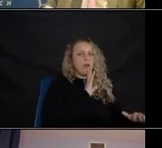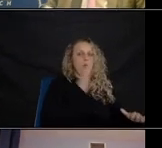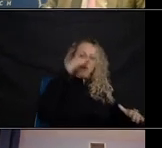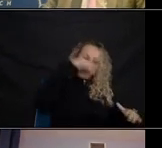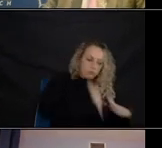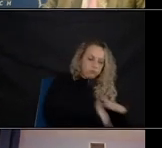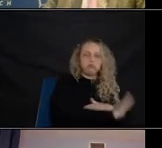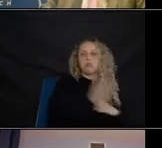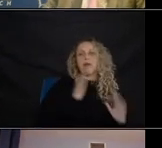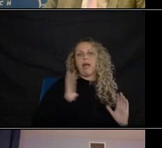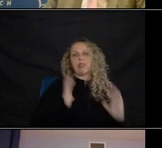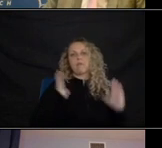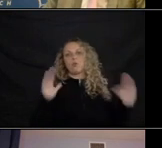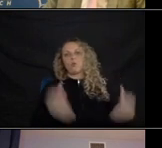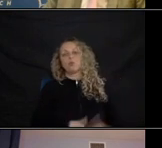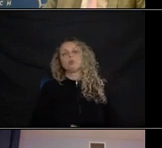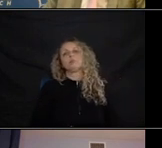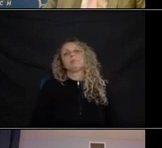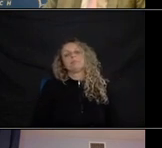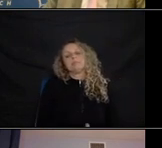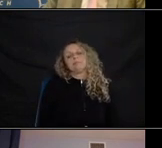our living room. You know,